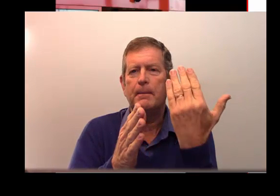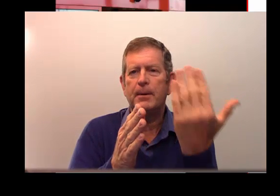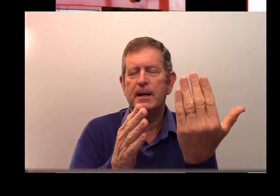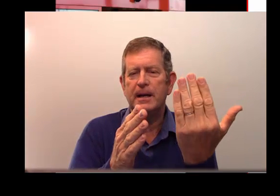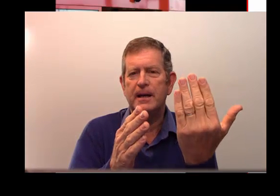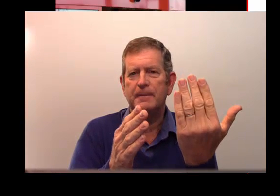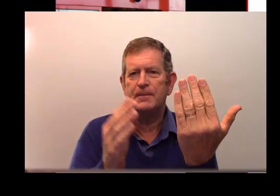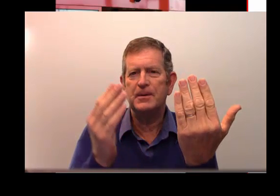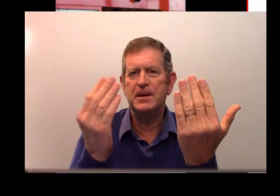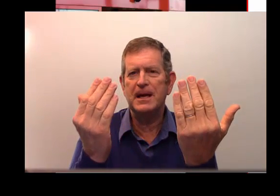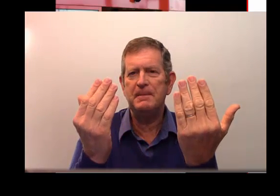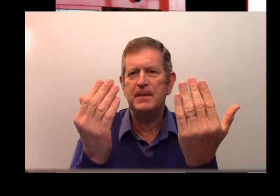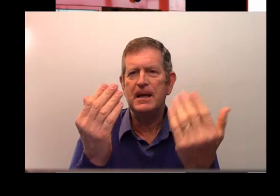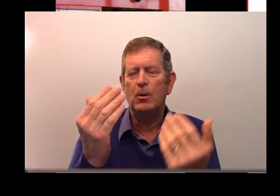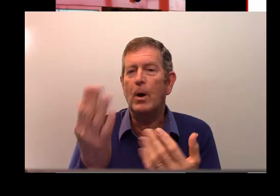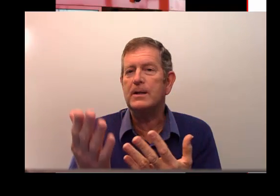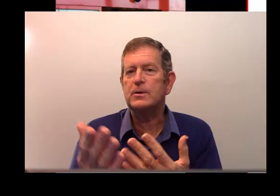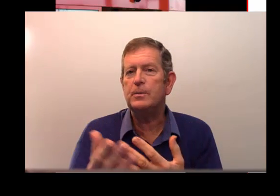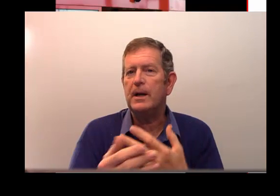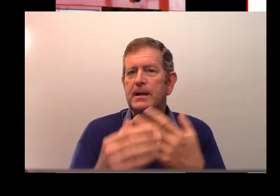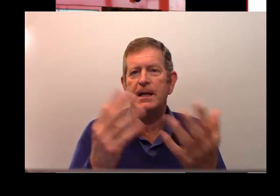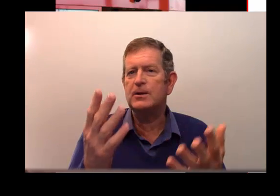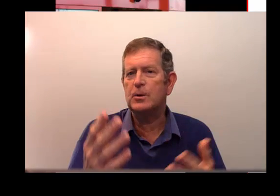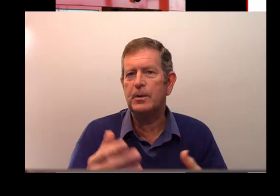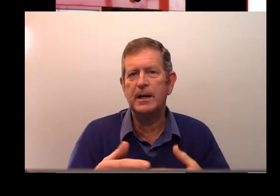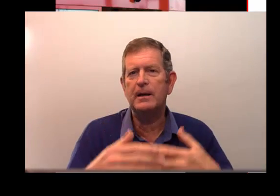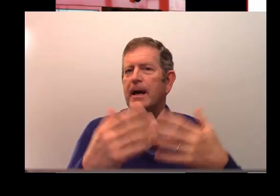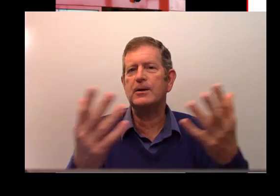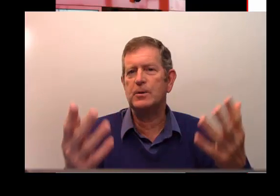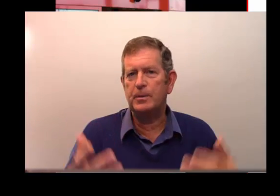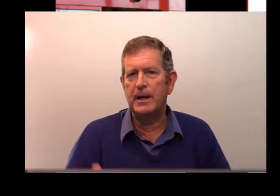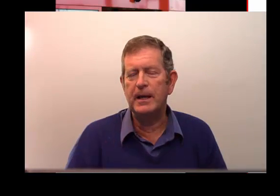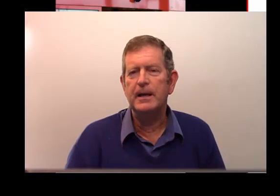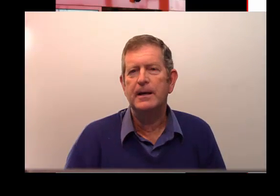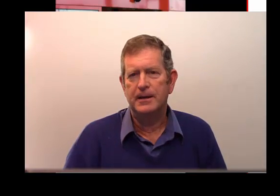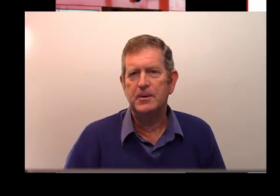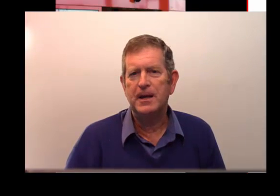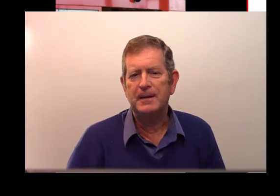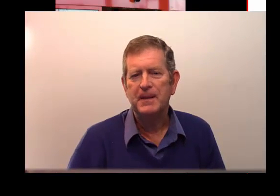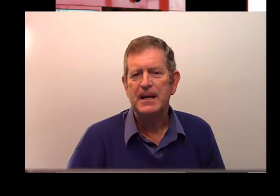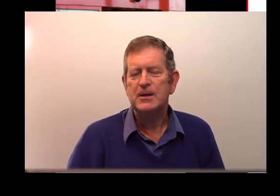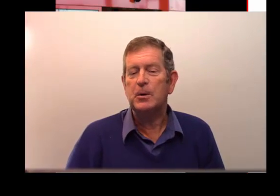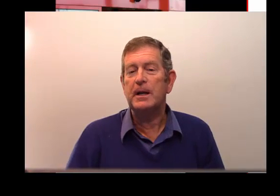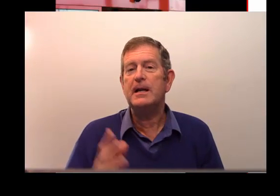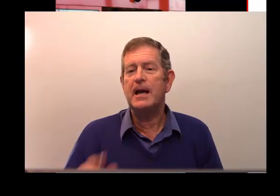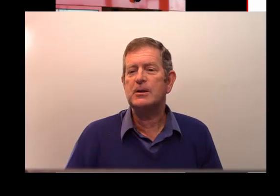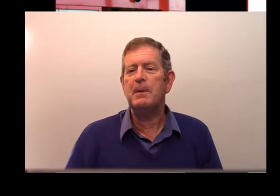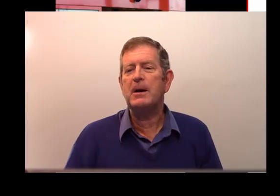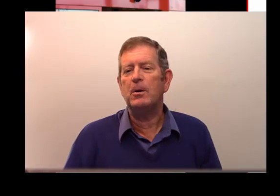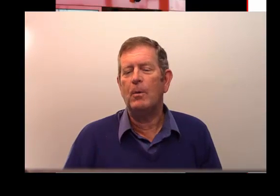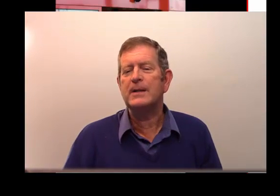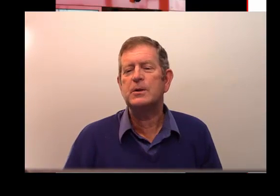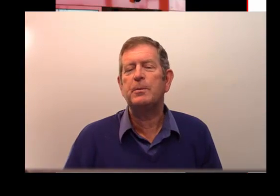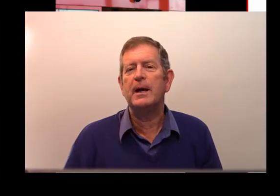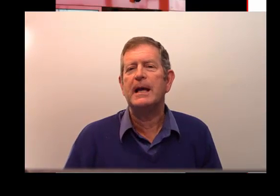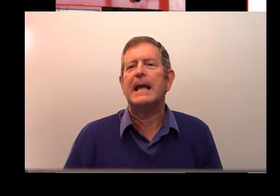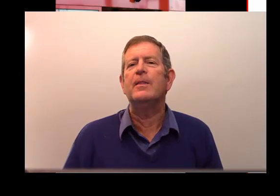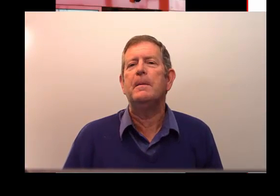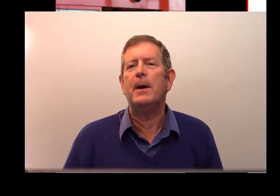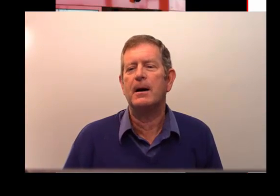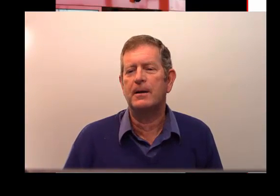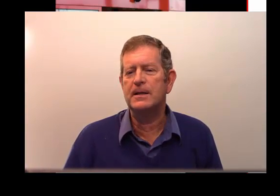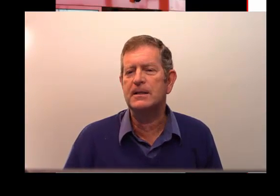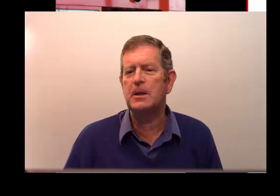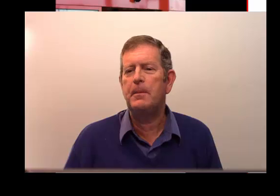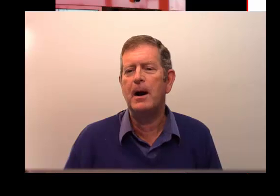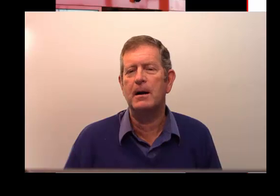to play. Okay? Wants to play, needs to play, likes to play. Okay. So in any case, Michael wants to play in